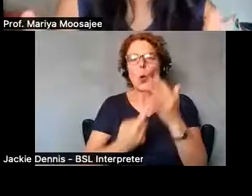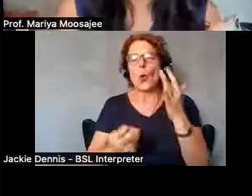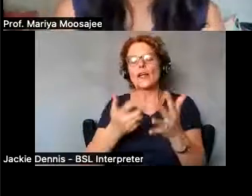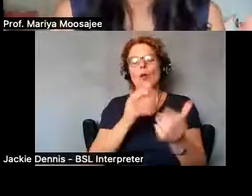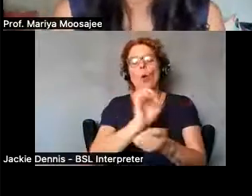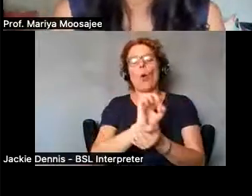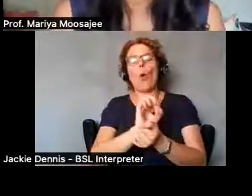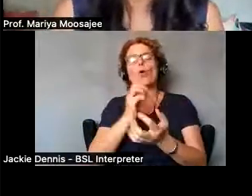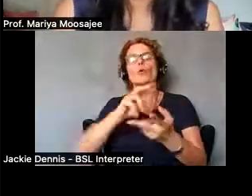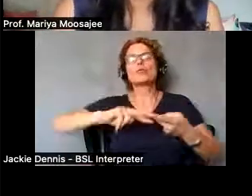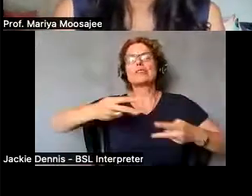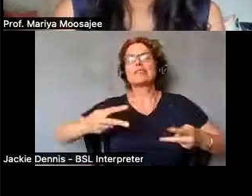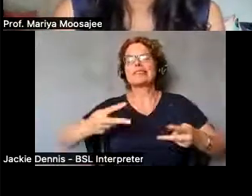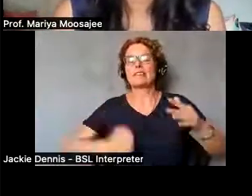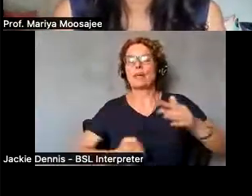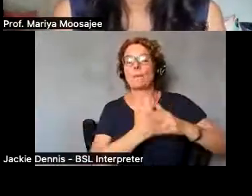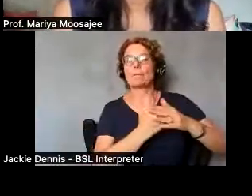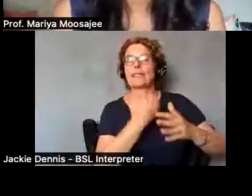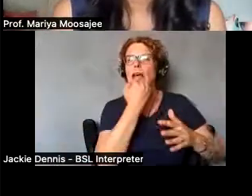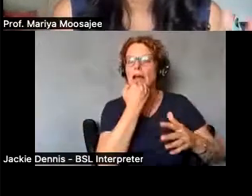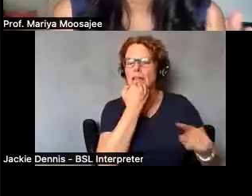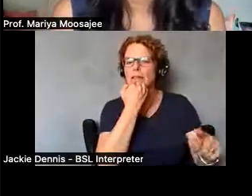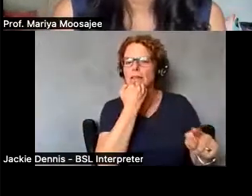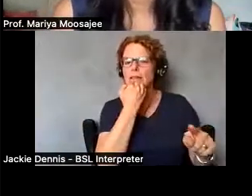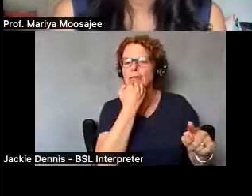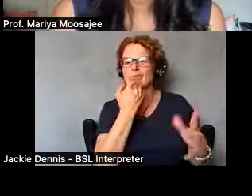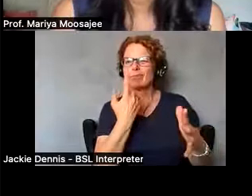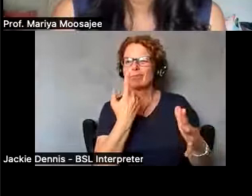the AAV vector can only hold a gene that is